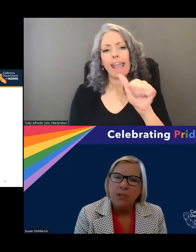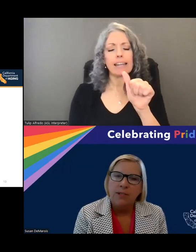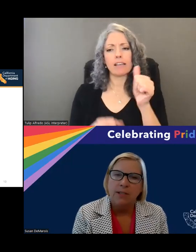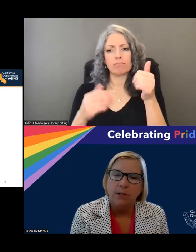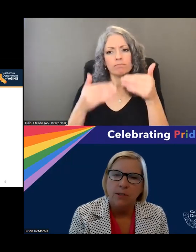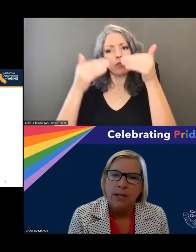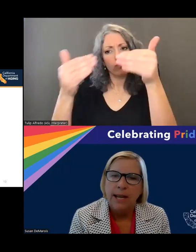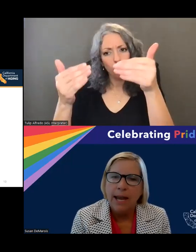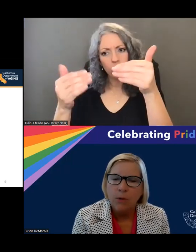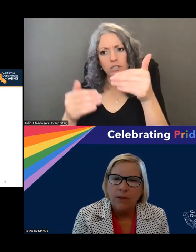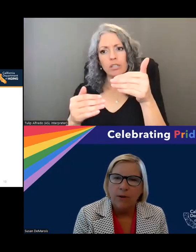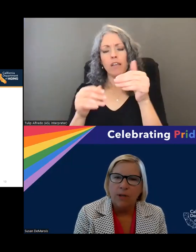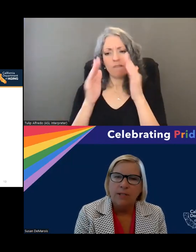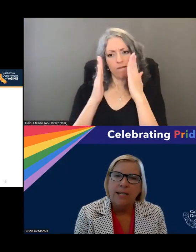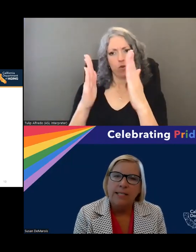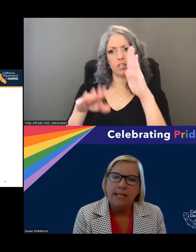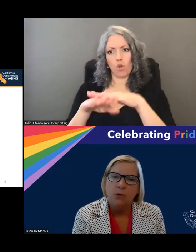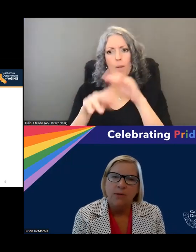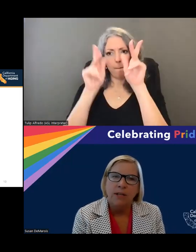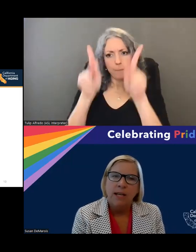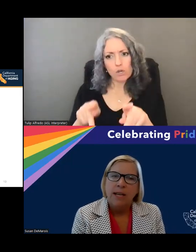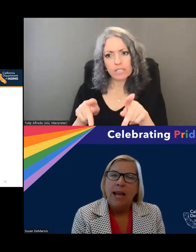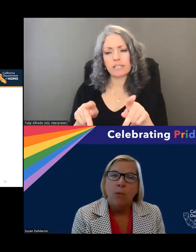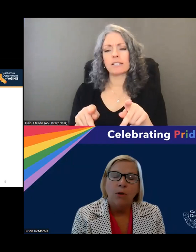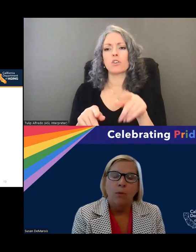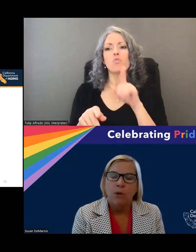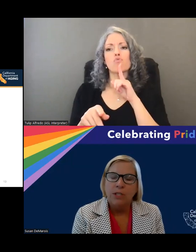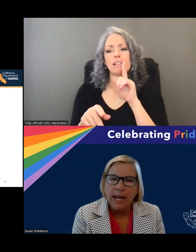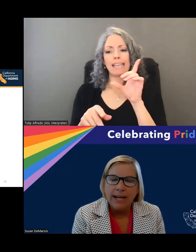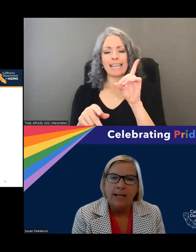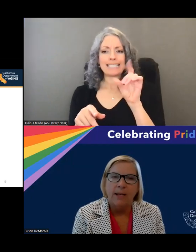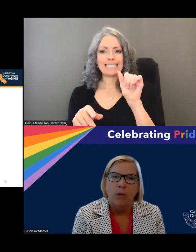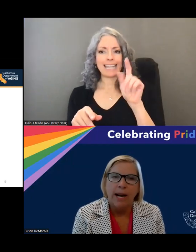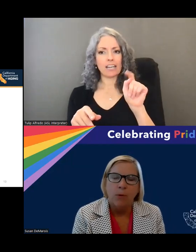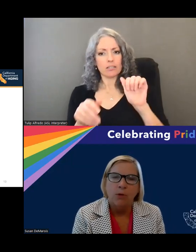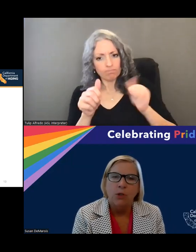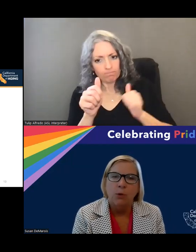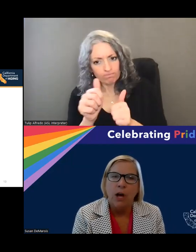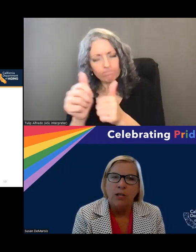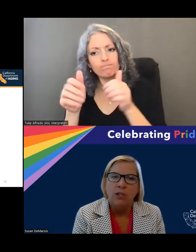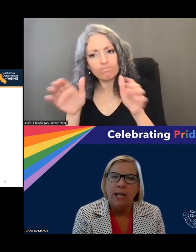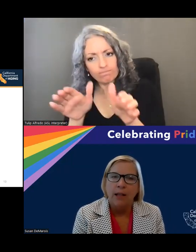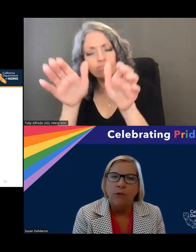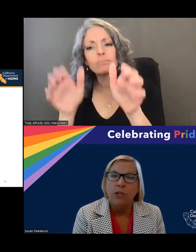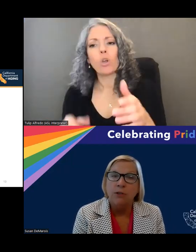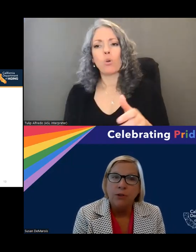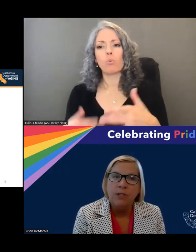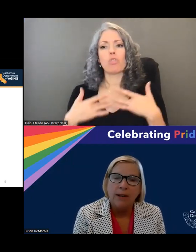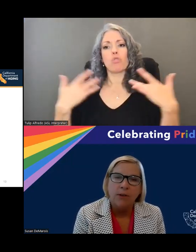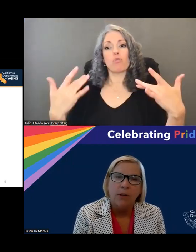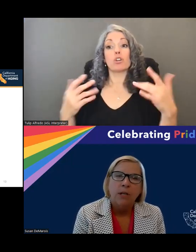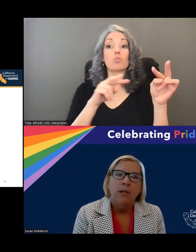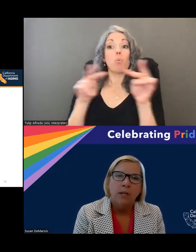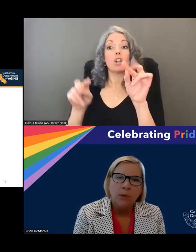is person-centered, equity-focused, and data-driven. And we're delighted that we're able to launch California's